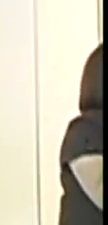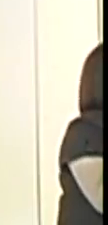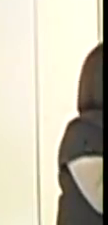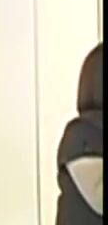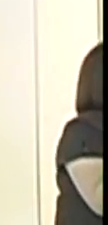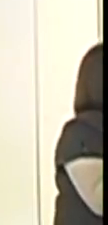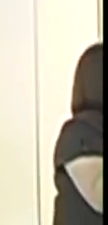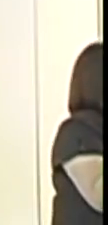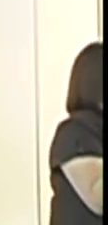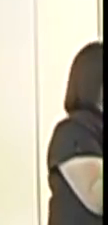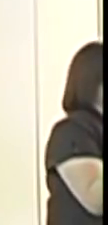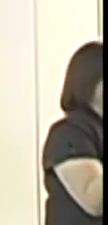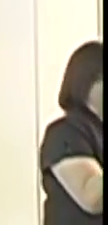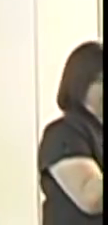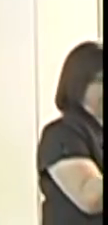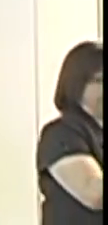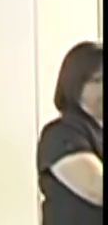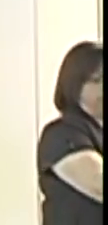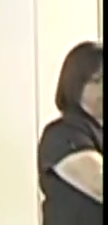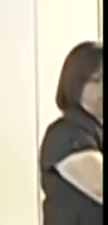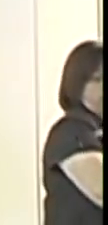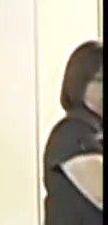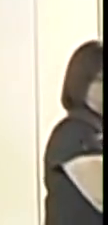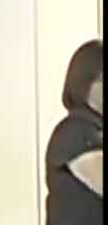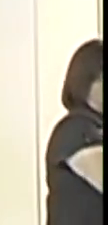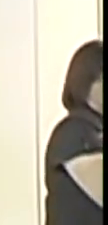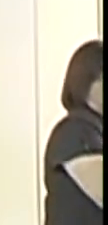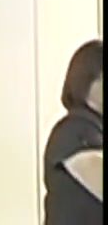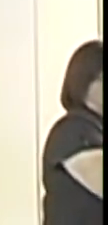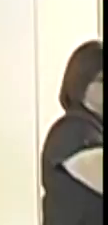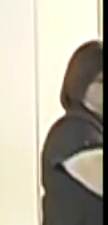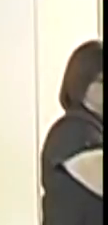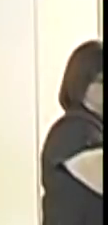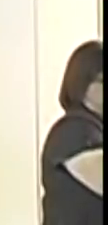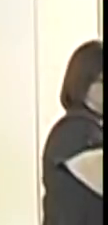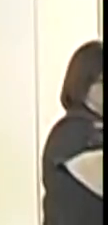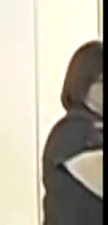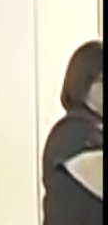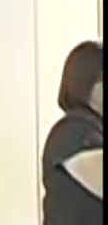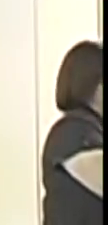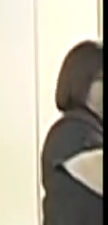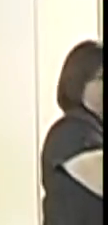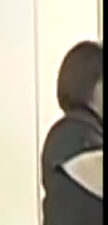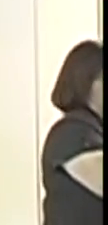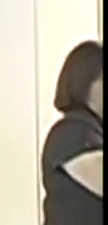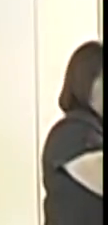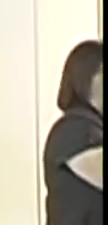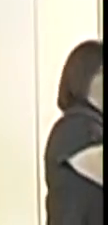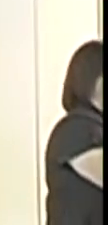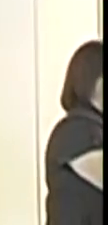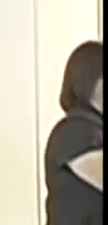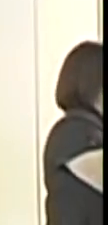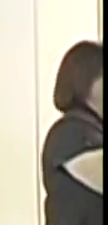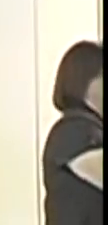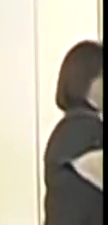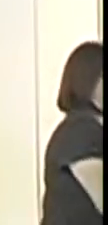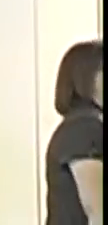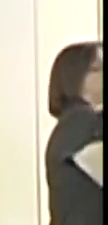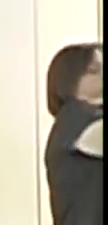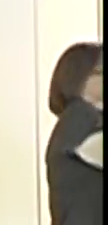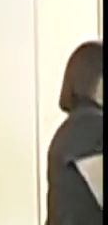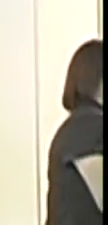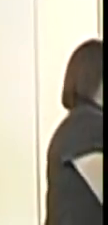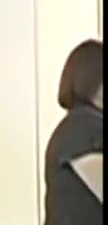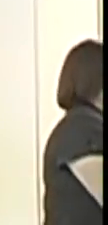two target joints, it's always the more distal target joint that gets omitted. There's a much more complicated story